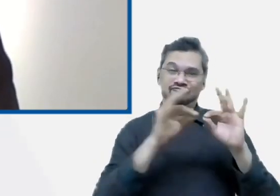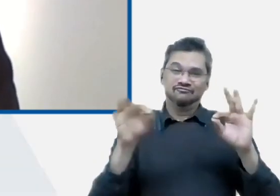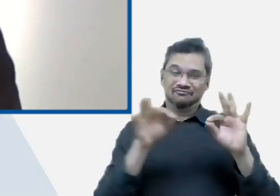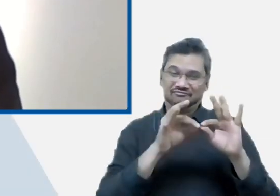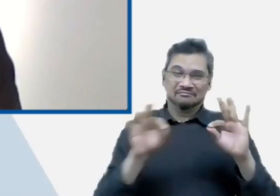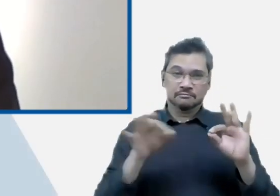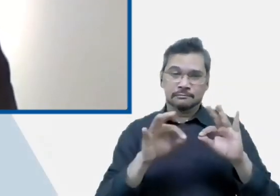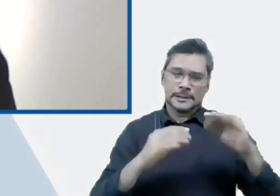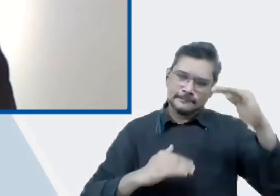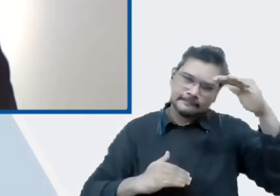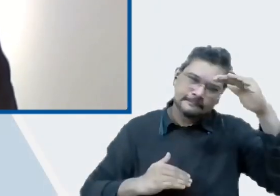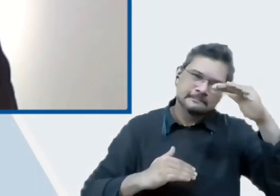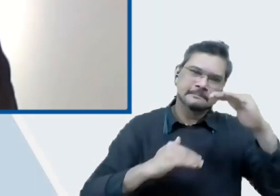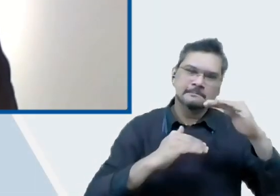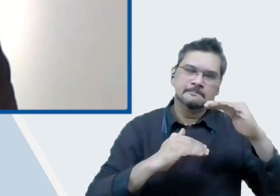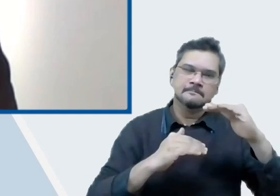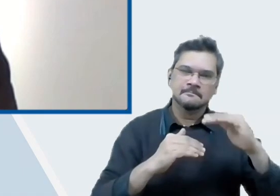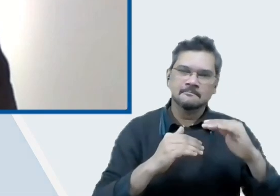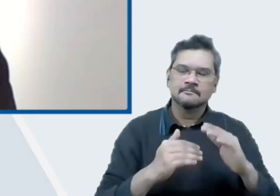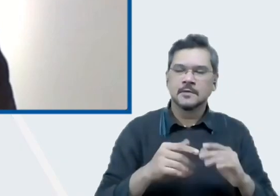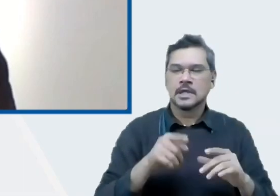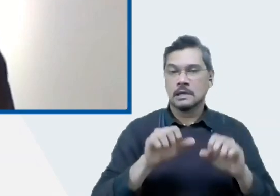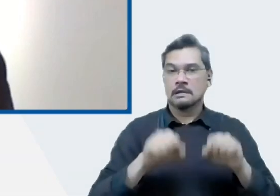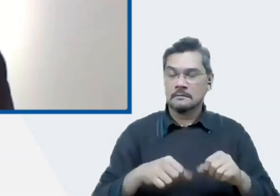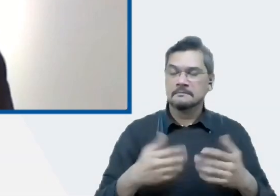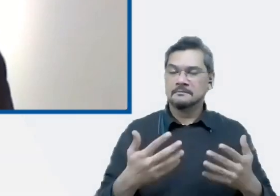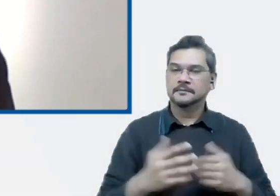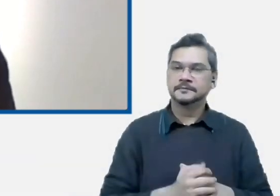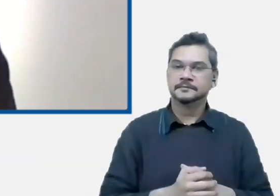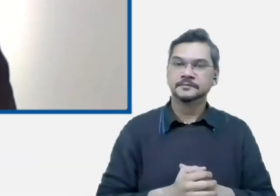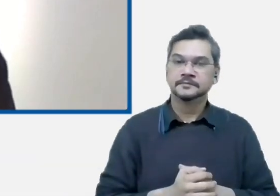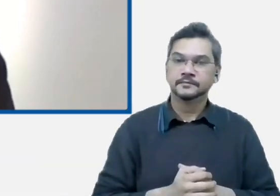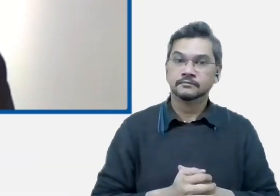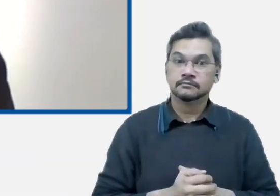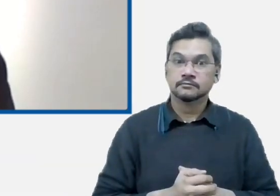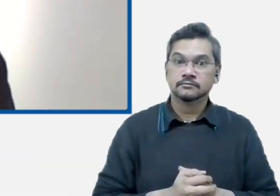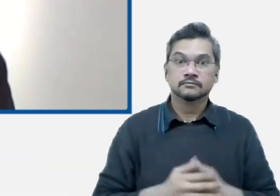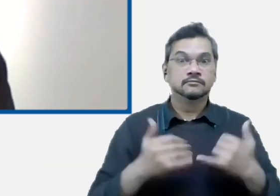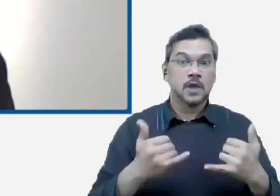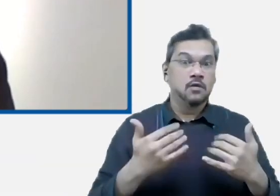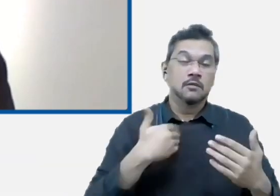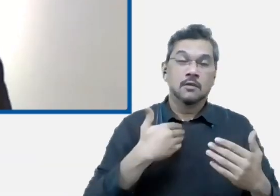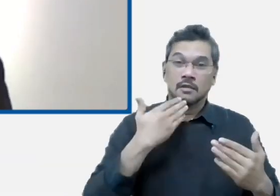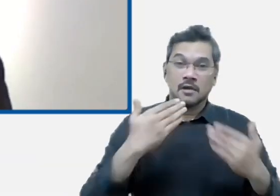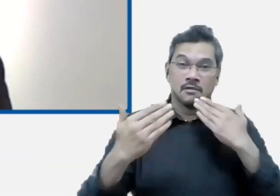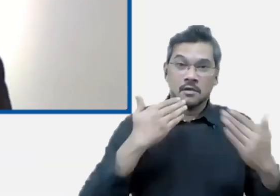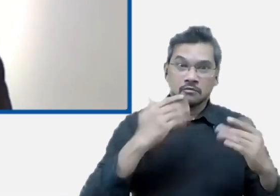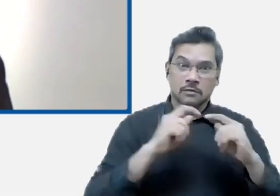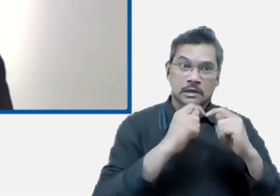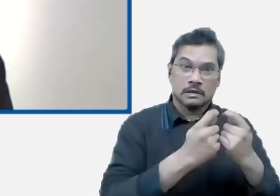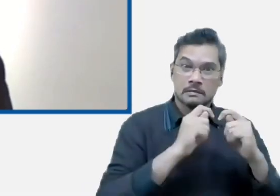that, I just want to reiterate again my thanks to all the team who's working behind this, and I want to thank all of